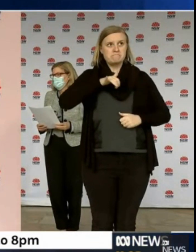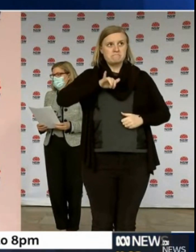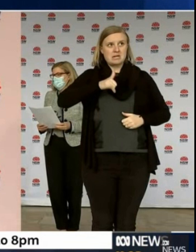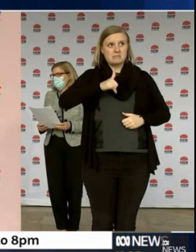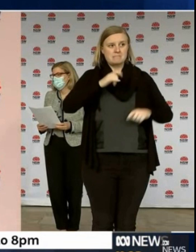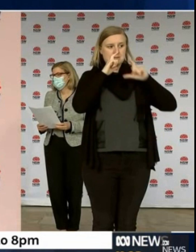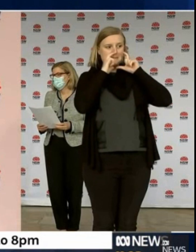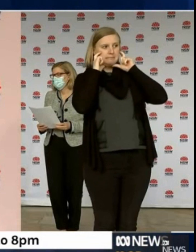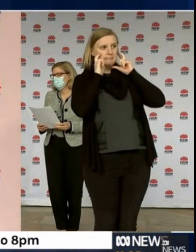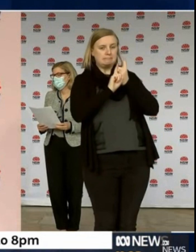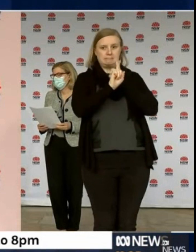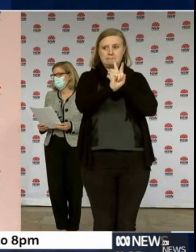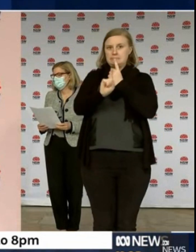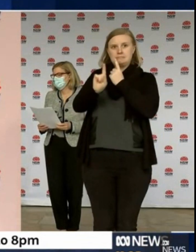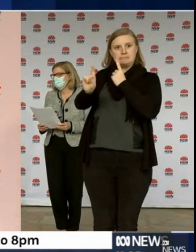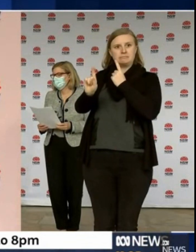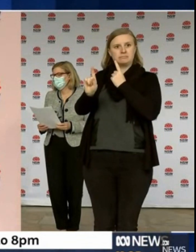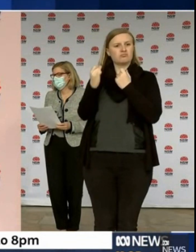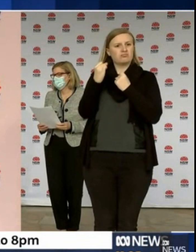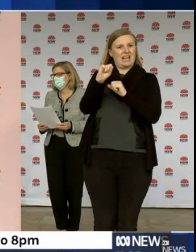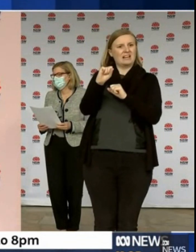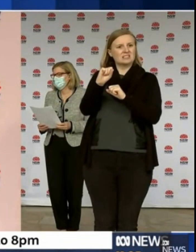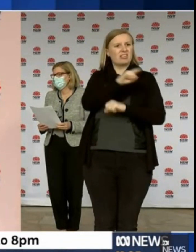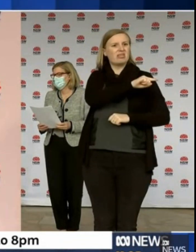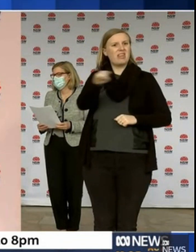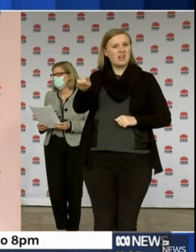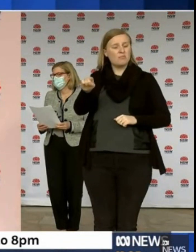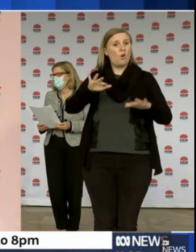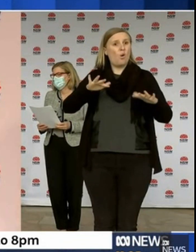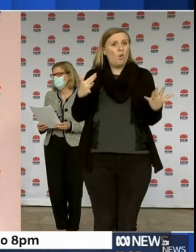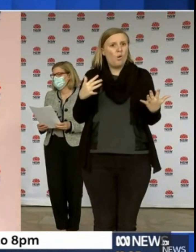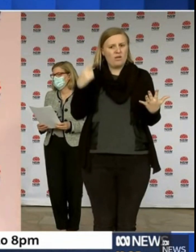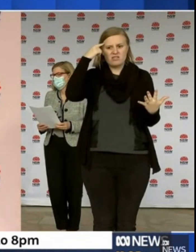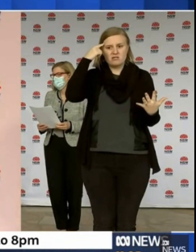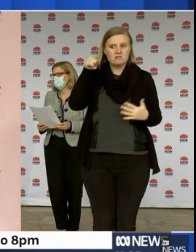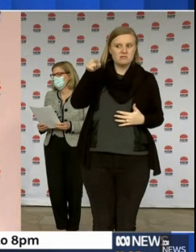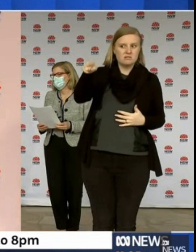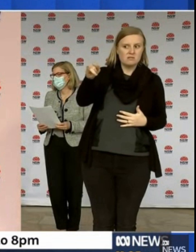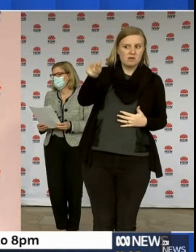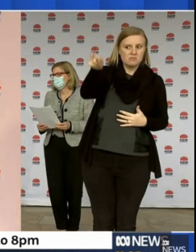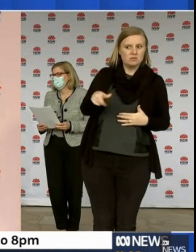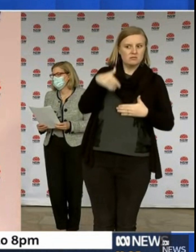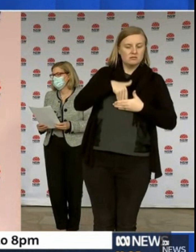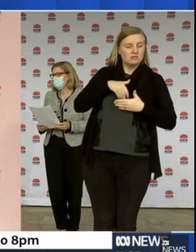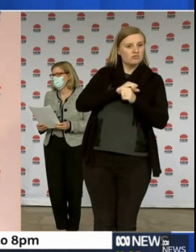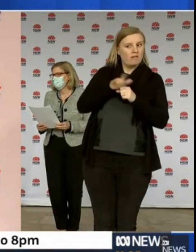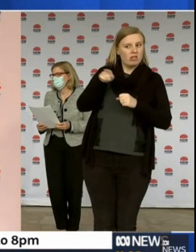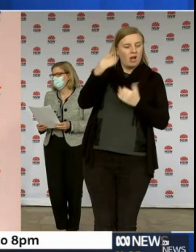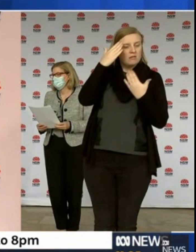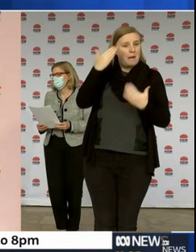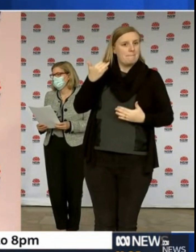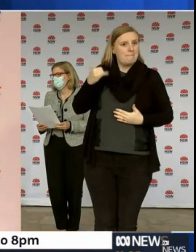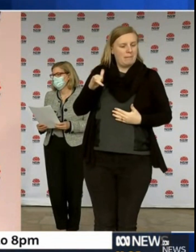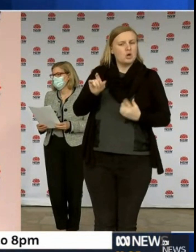the lockdown and beyond. We just have to assume that we have the virus or that others around us have, and we have to act accordingly. So again, thank you